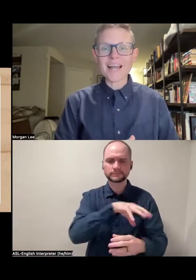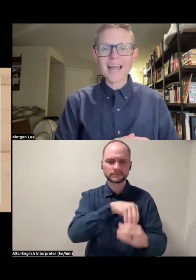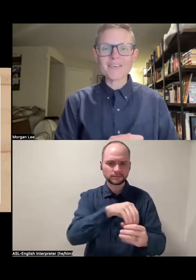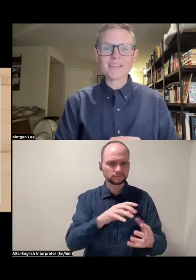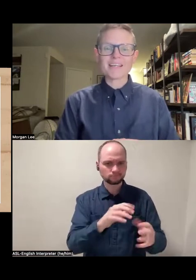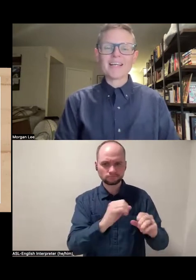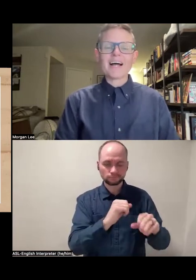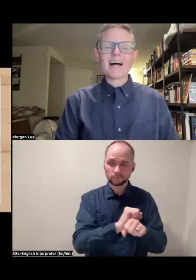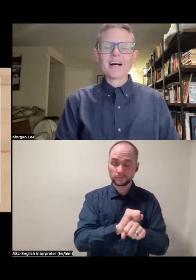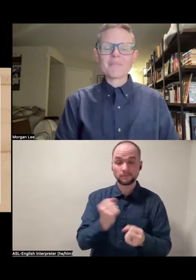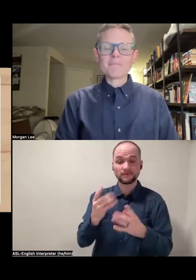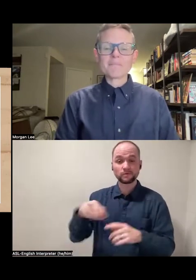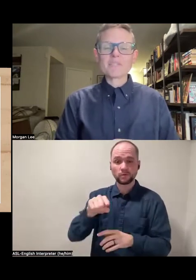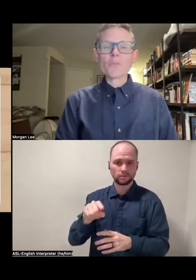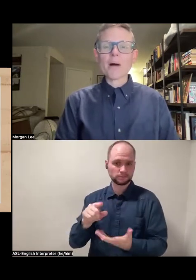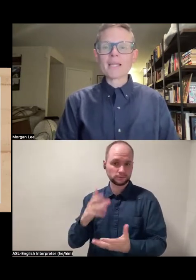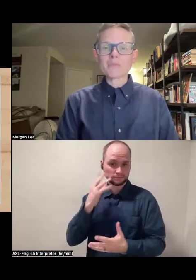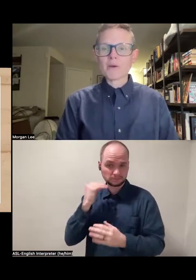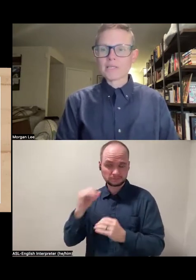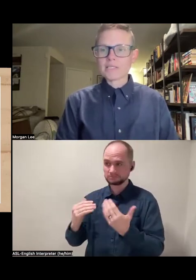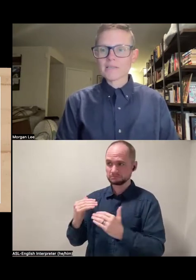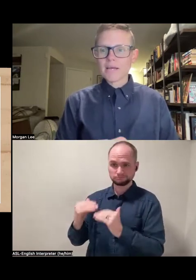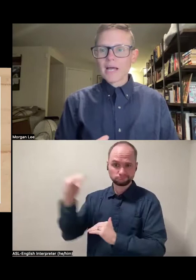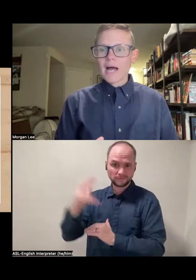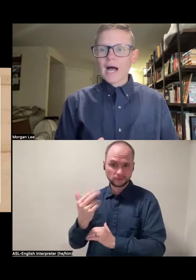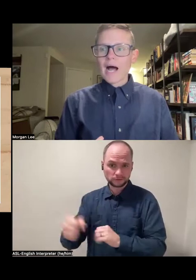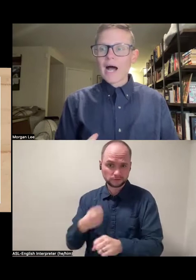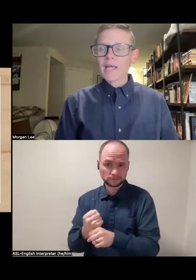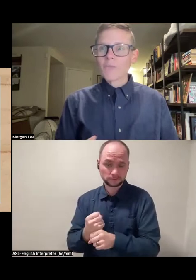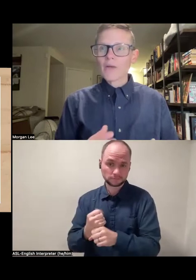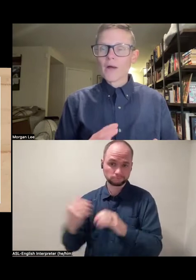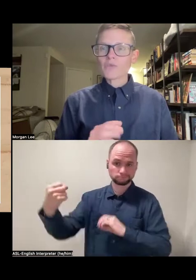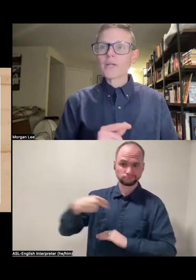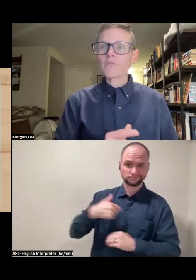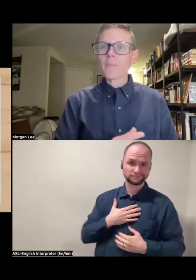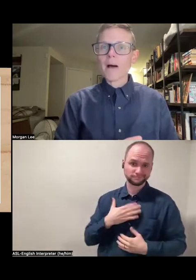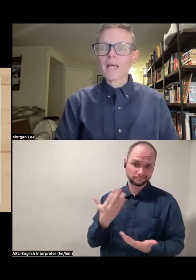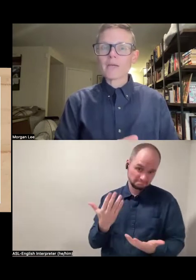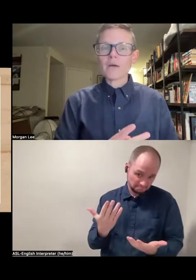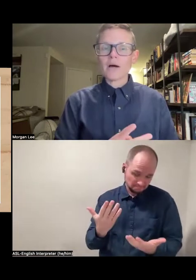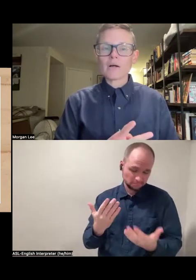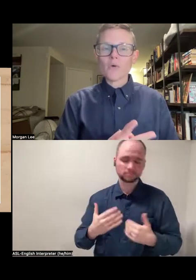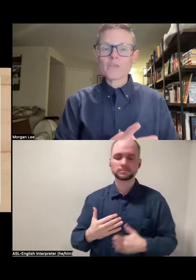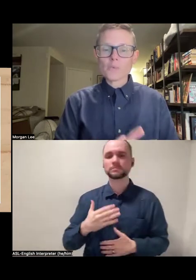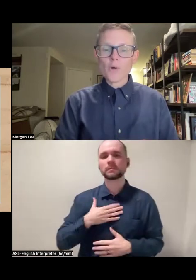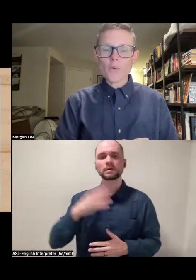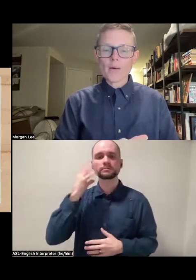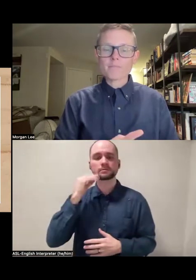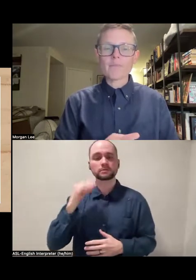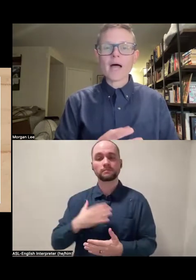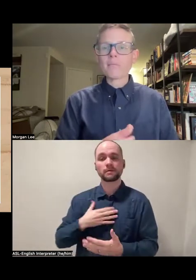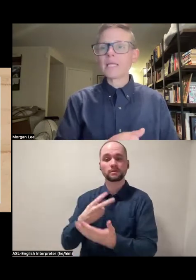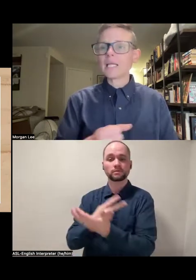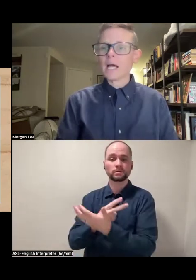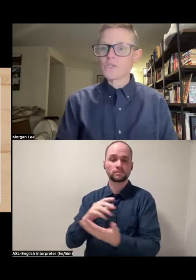years than I have. So my experience, when I graduated from my graduate